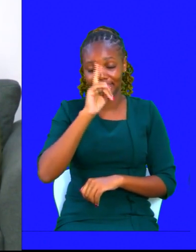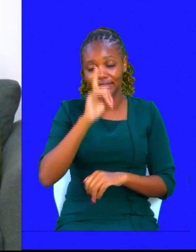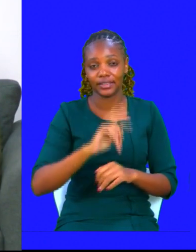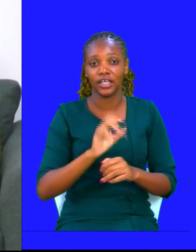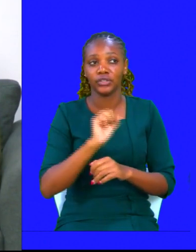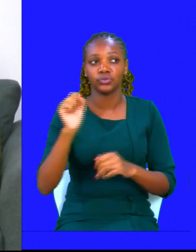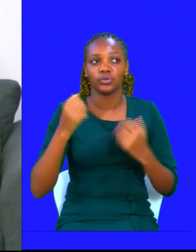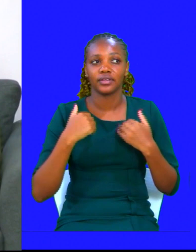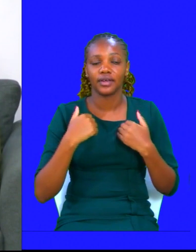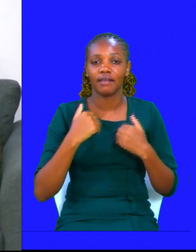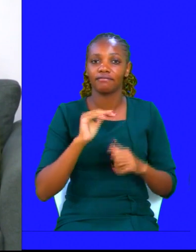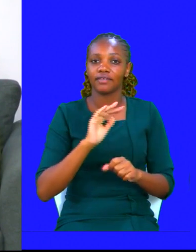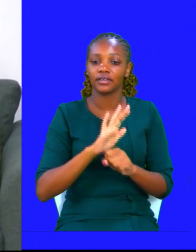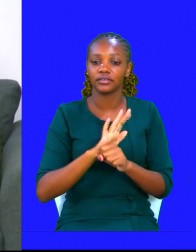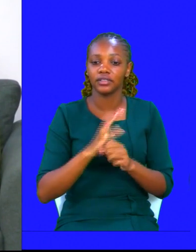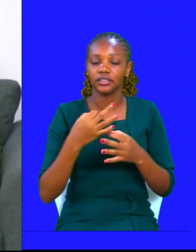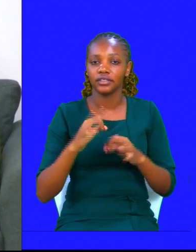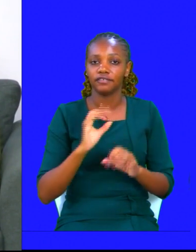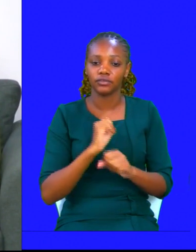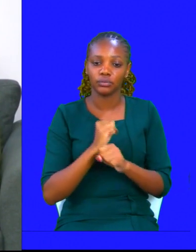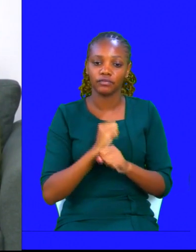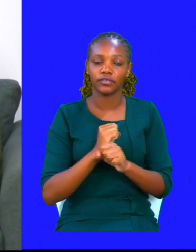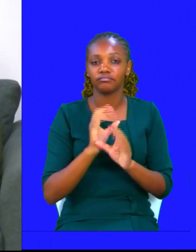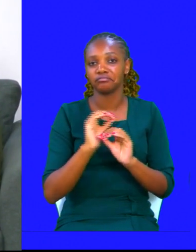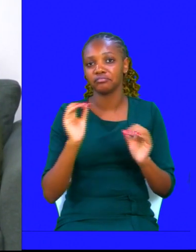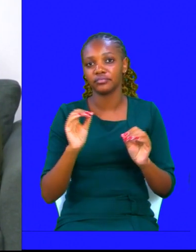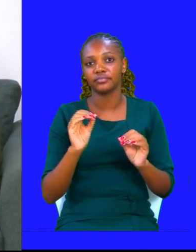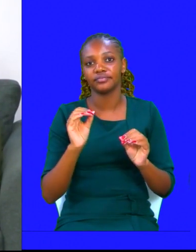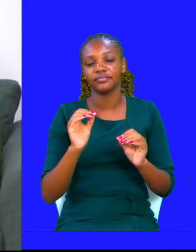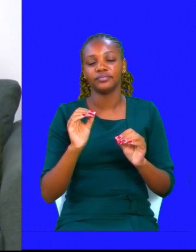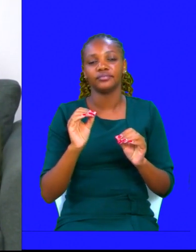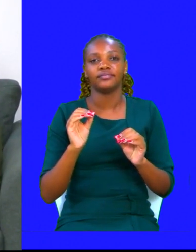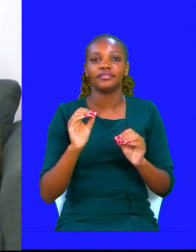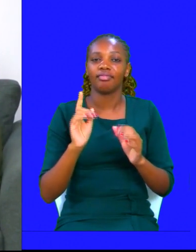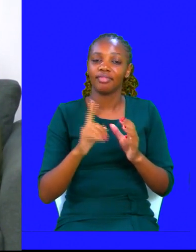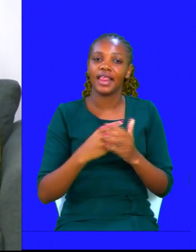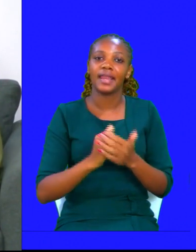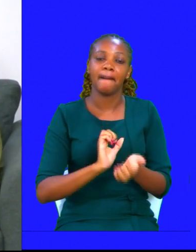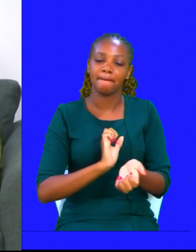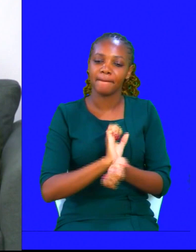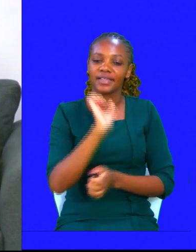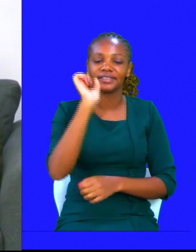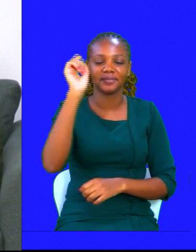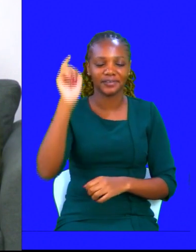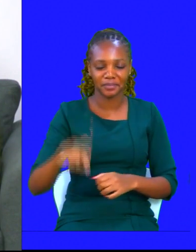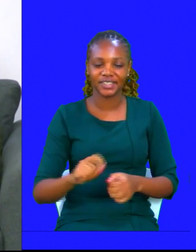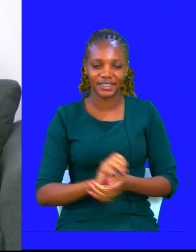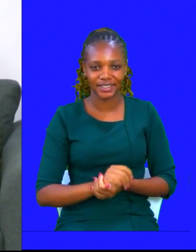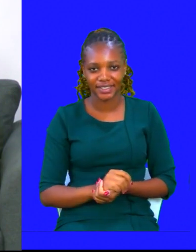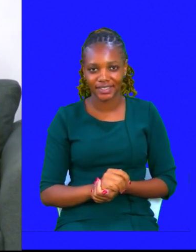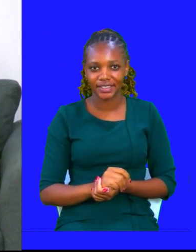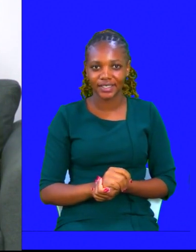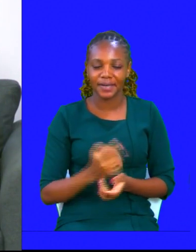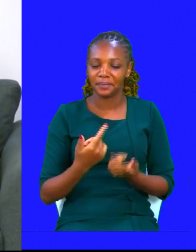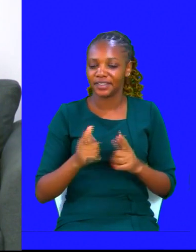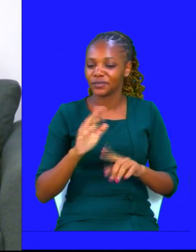of, if you don't perform, be sure you're going to face the music. So it was a very, very good